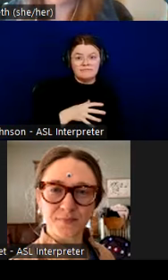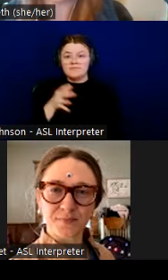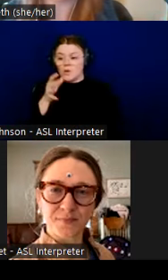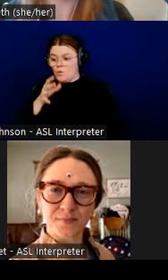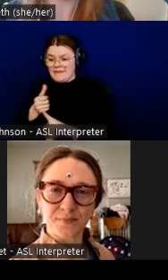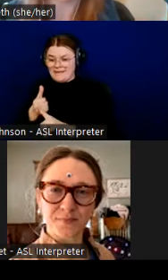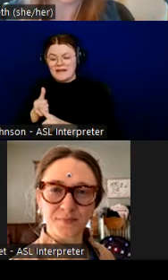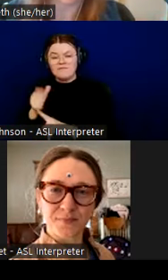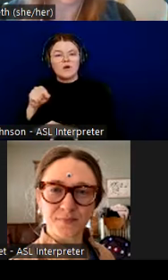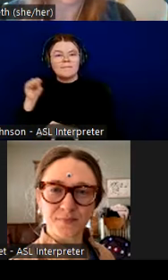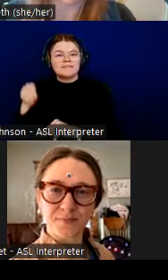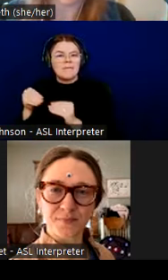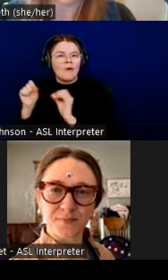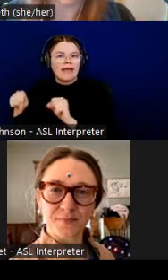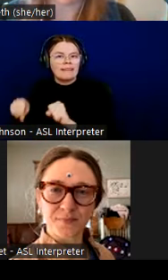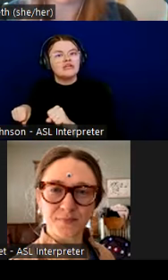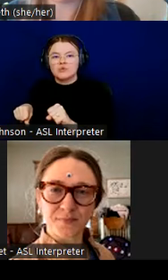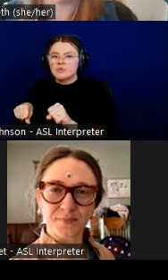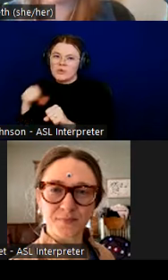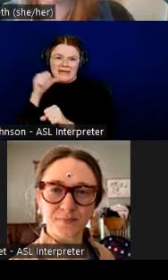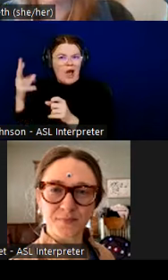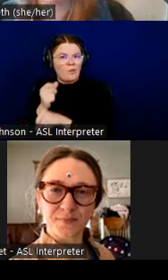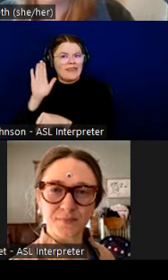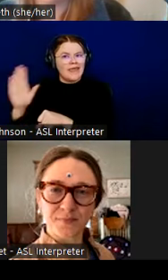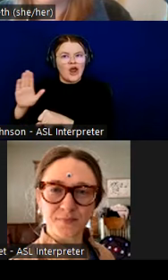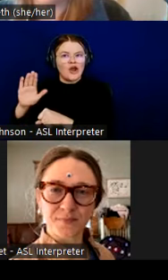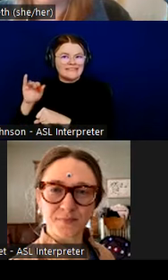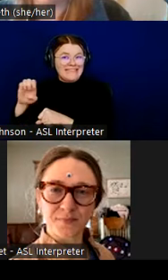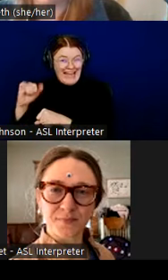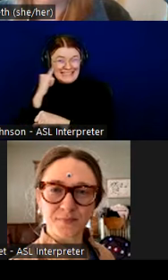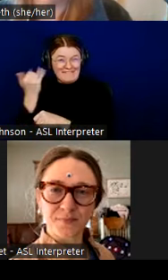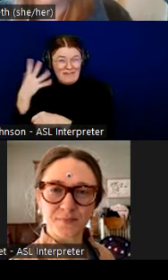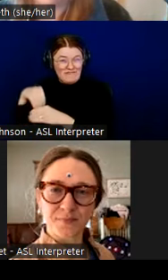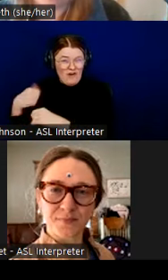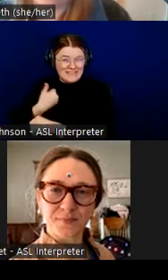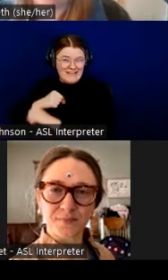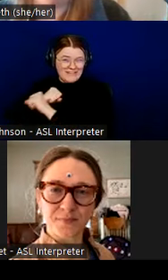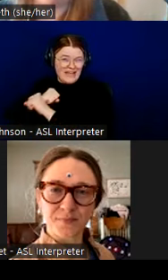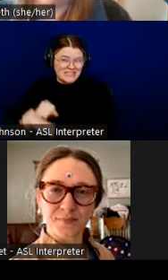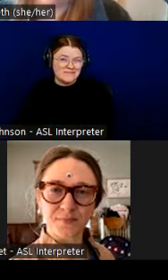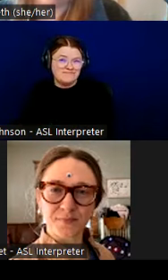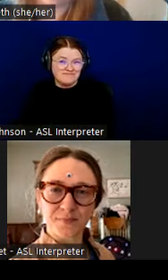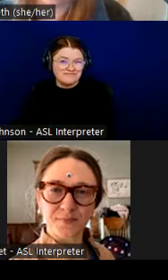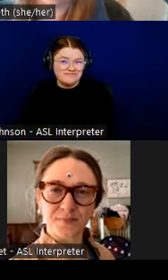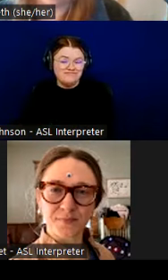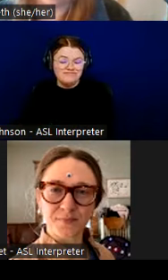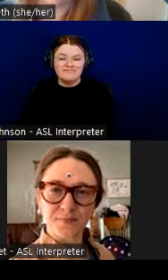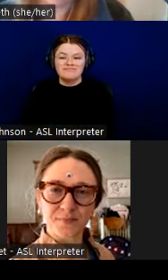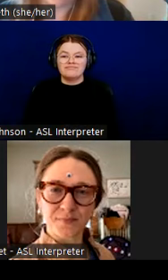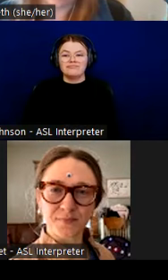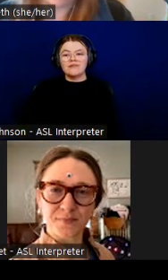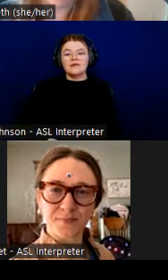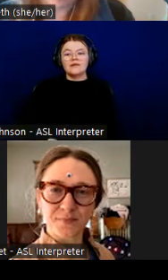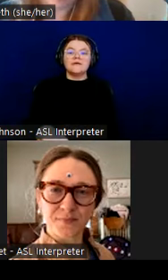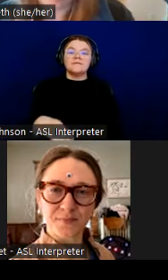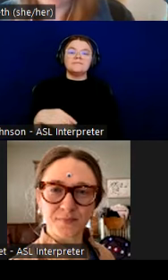self-defense hearings or lose their self-defense case. More men have, in cases where